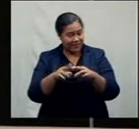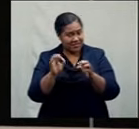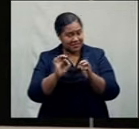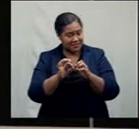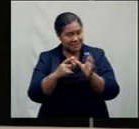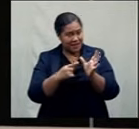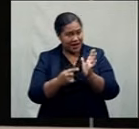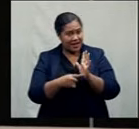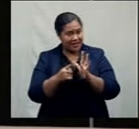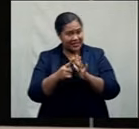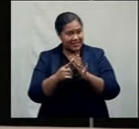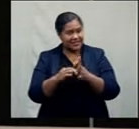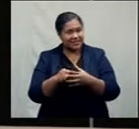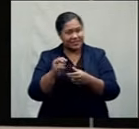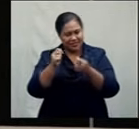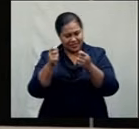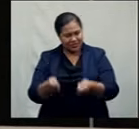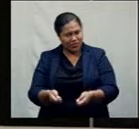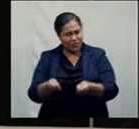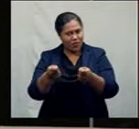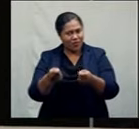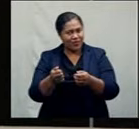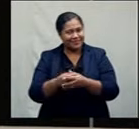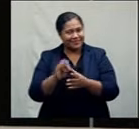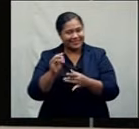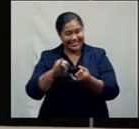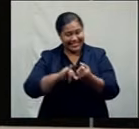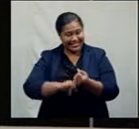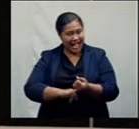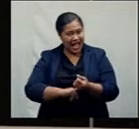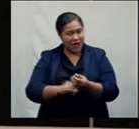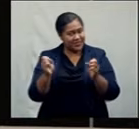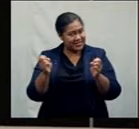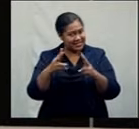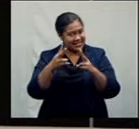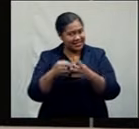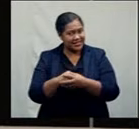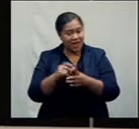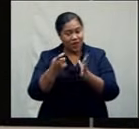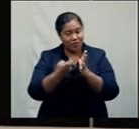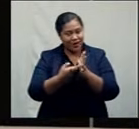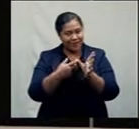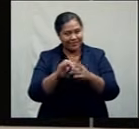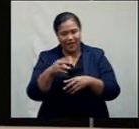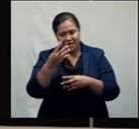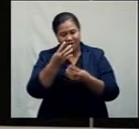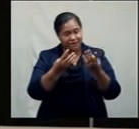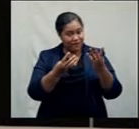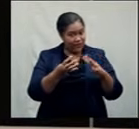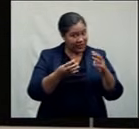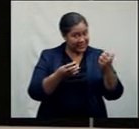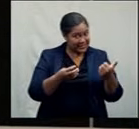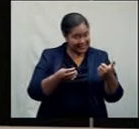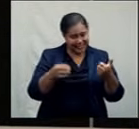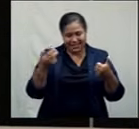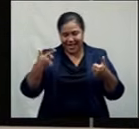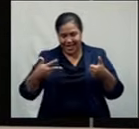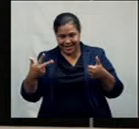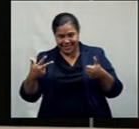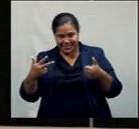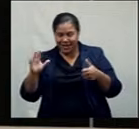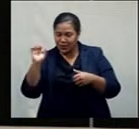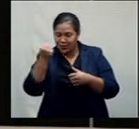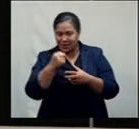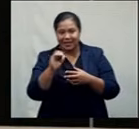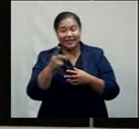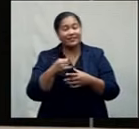Reptani Milne scored a hat-trick in South Sydney Rabbitohs' 46-18 win over the Cowboys in round 17 of the